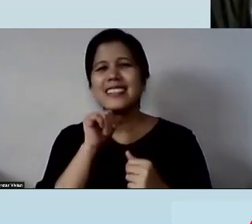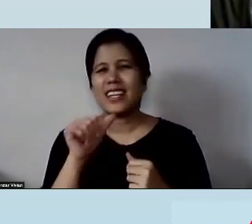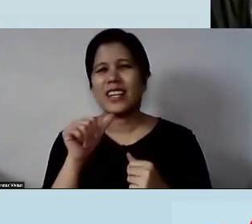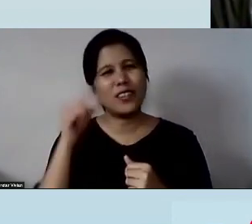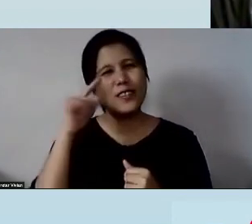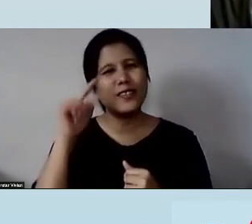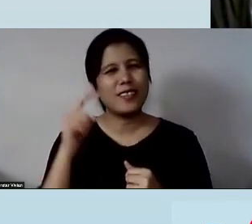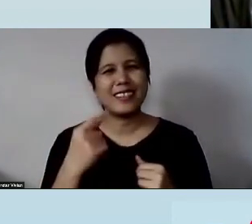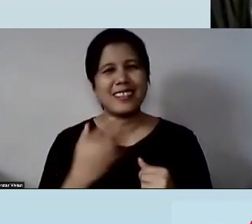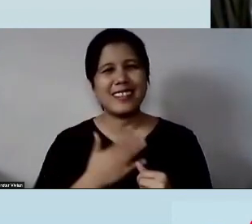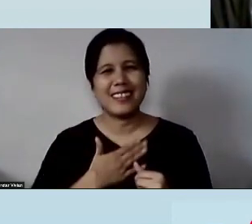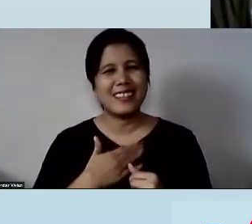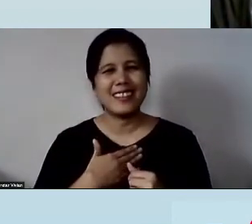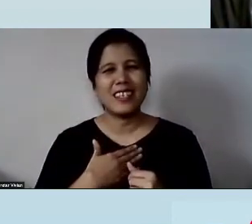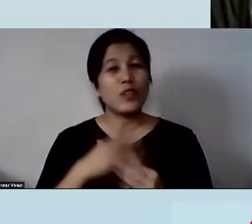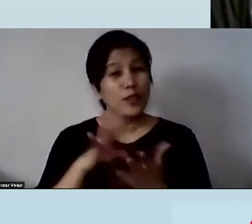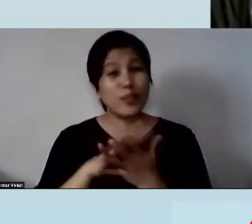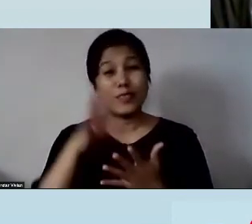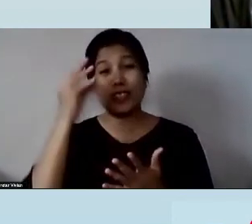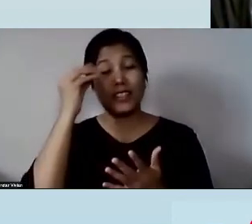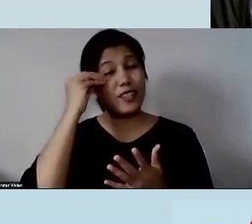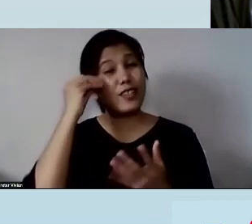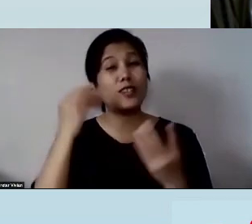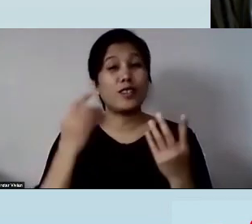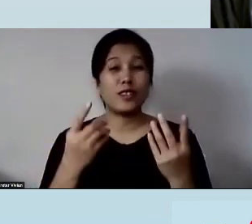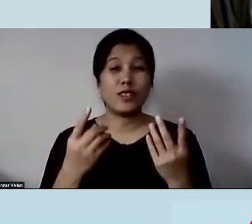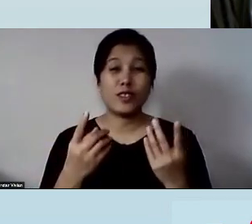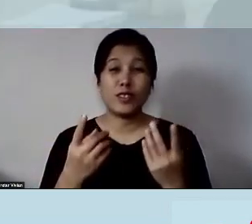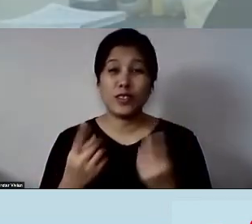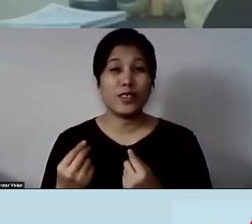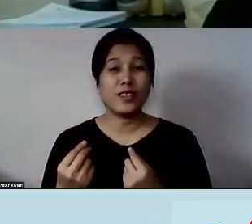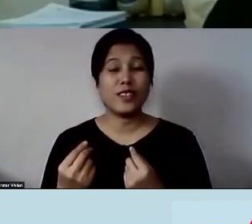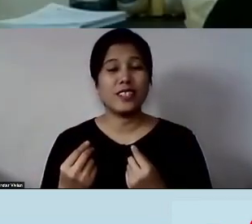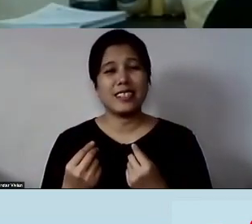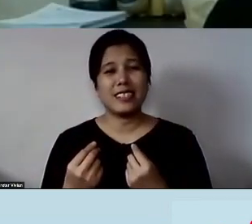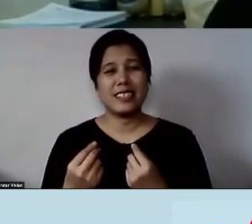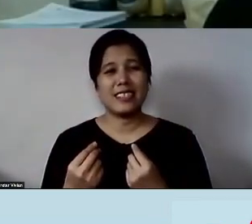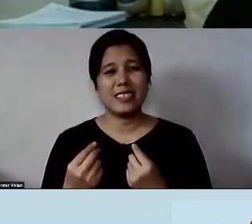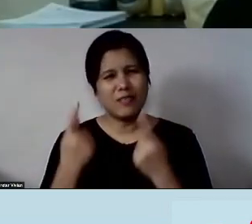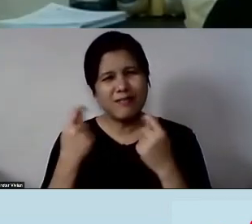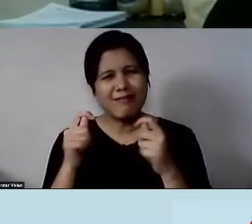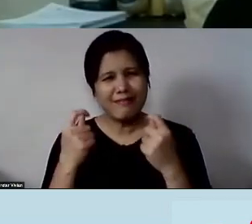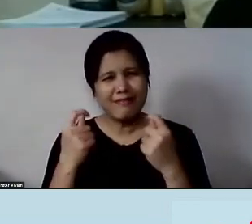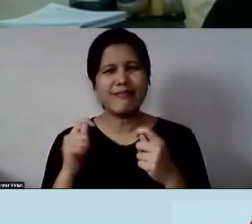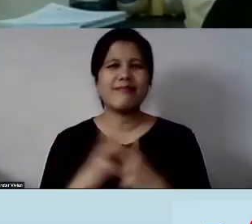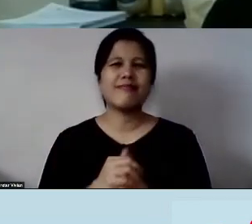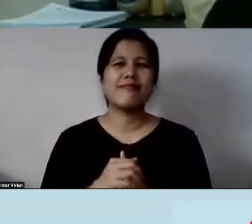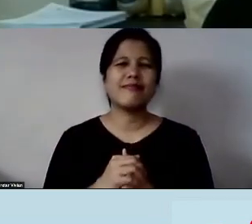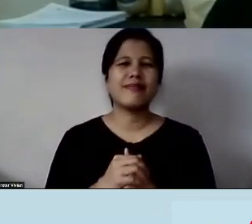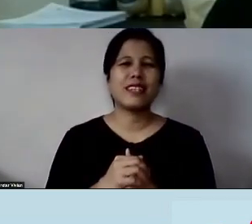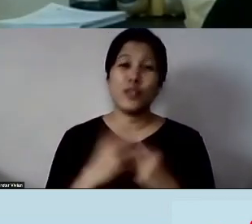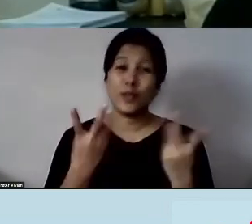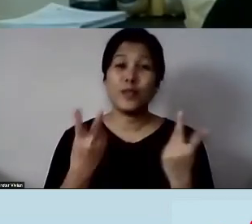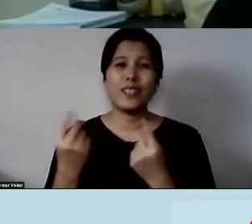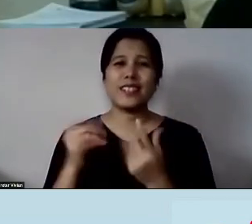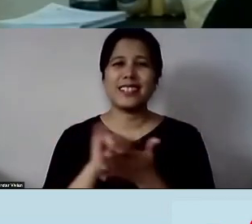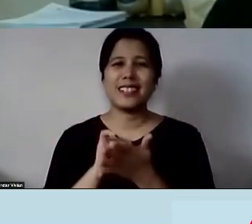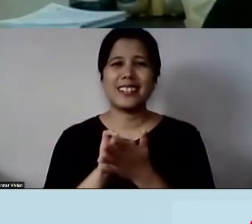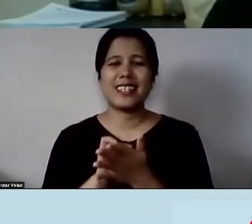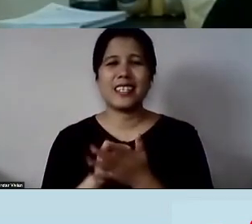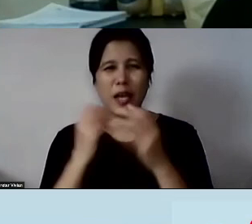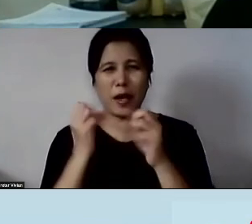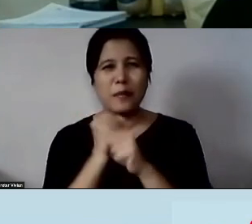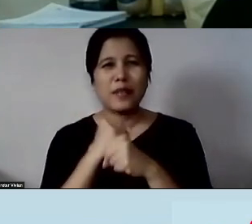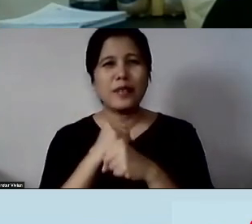Not for me, but you know, for me to learn and also to ano. But, yes, we'll try. We'll do that. No, maybe we can make